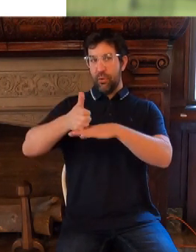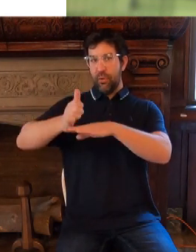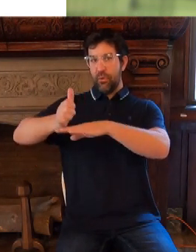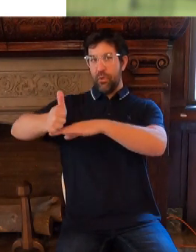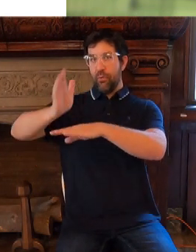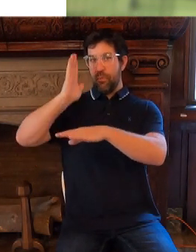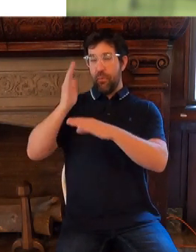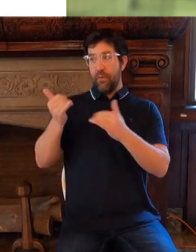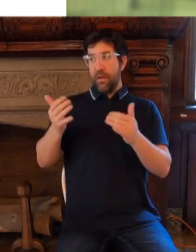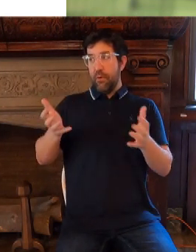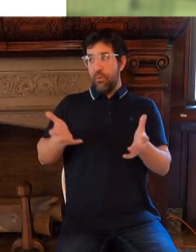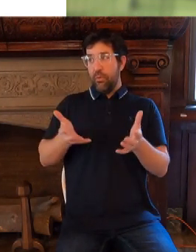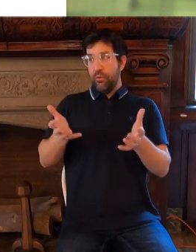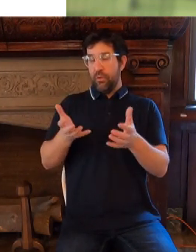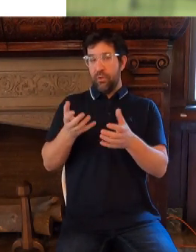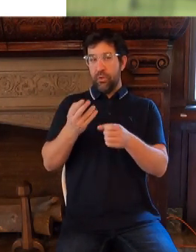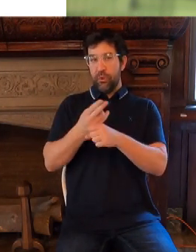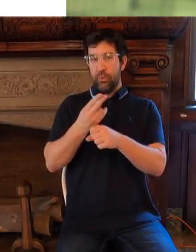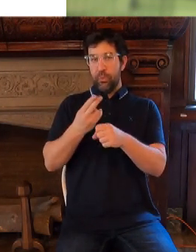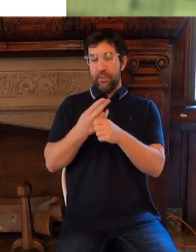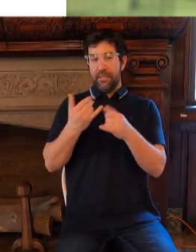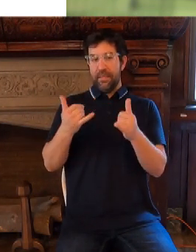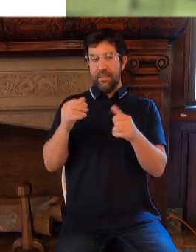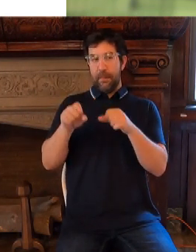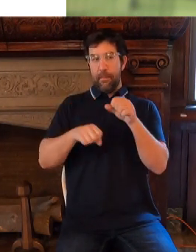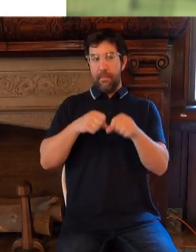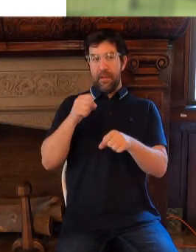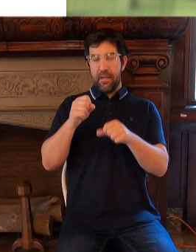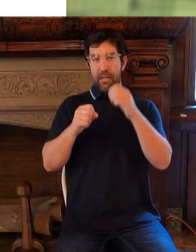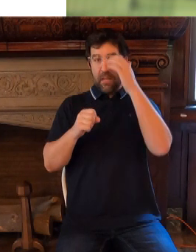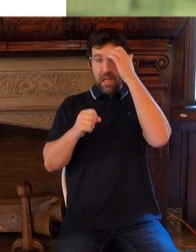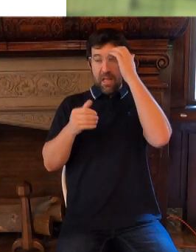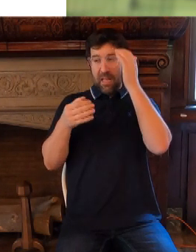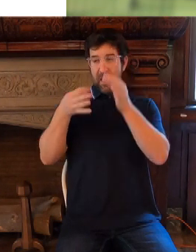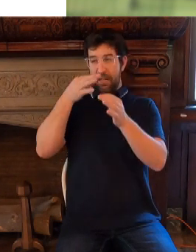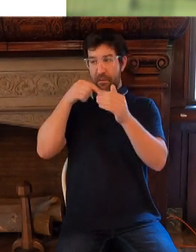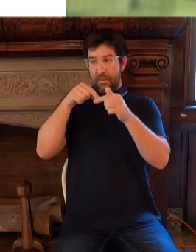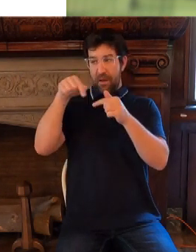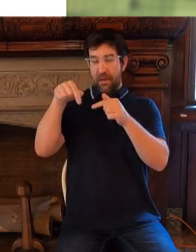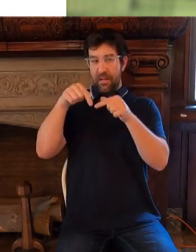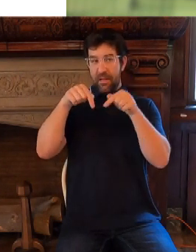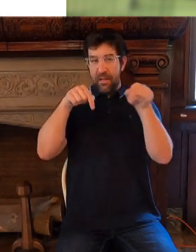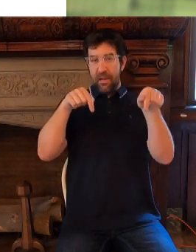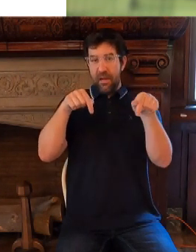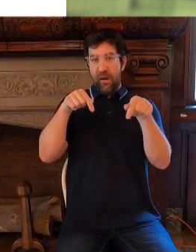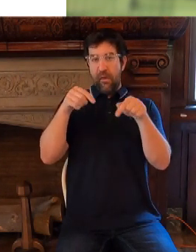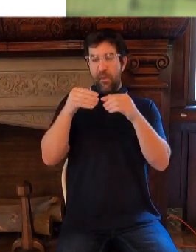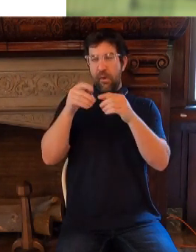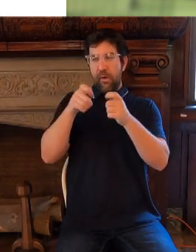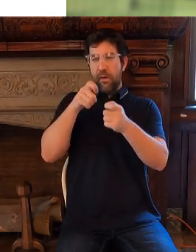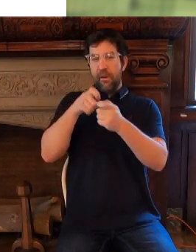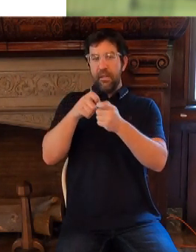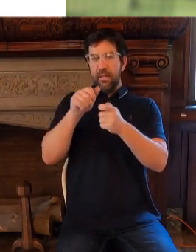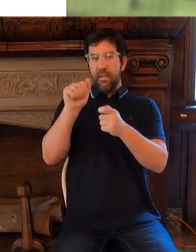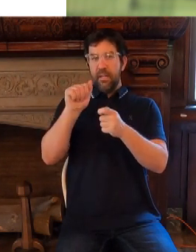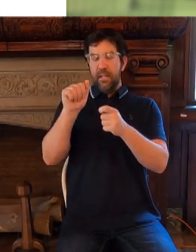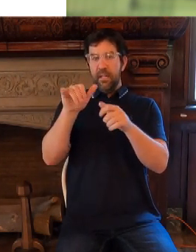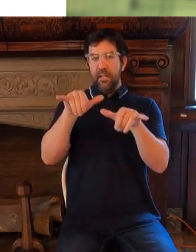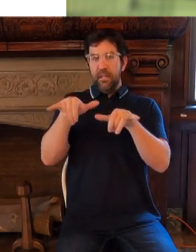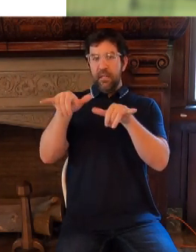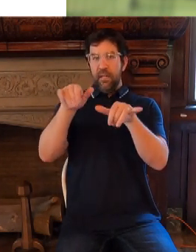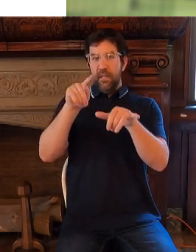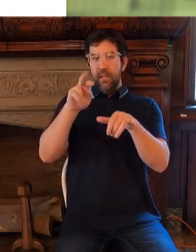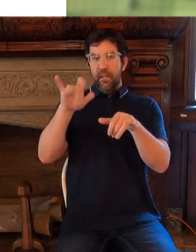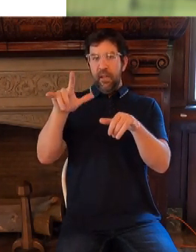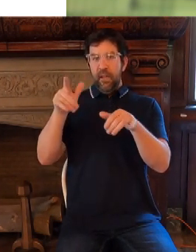now, we're encouraging cyclists to use existing biking facilities nearby, more specifically, the Allegheny Commons